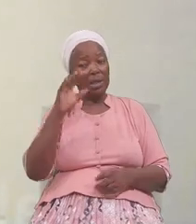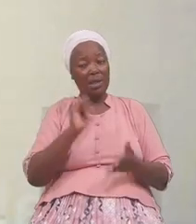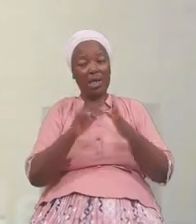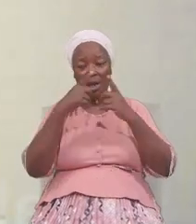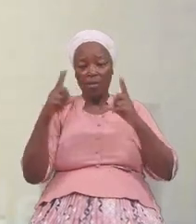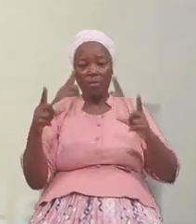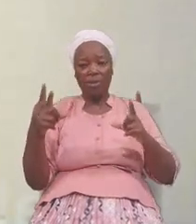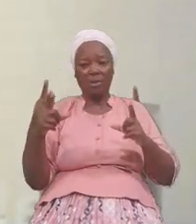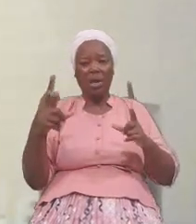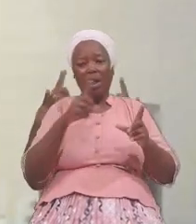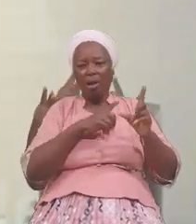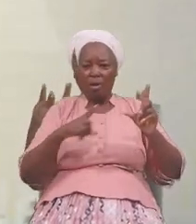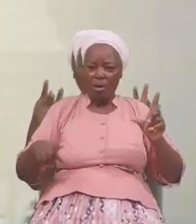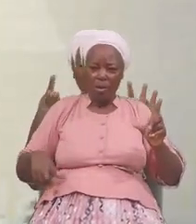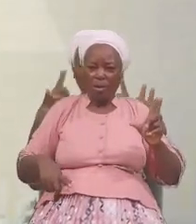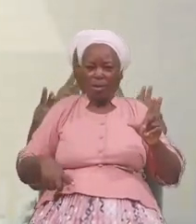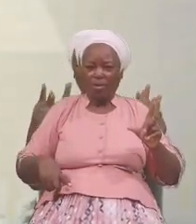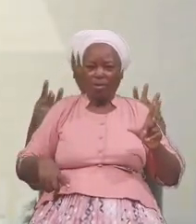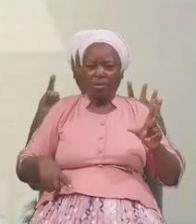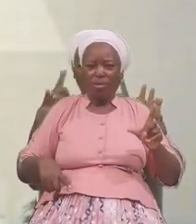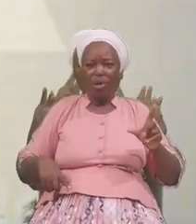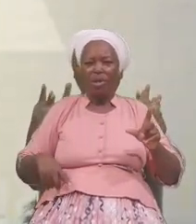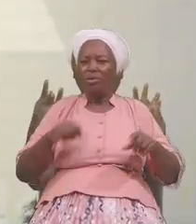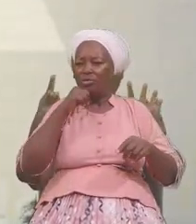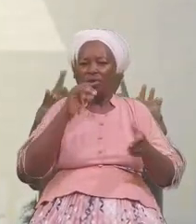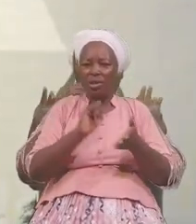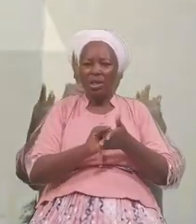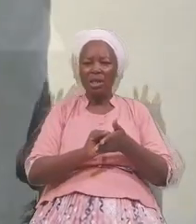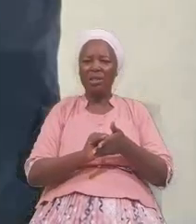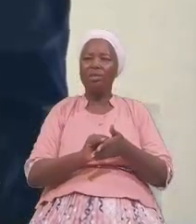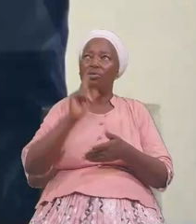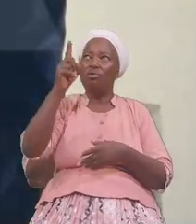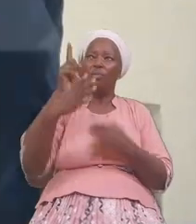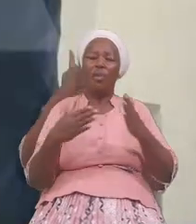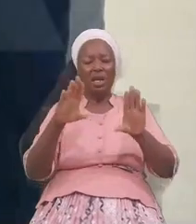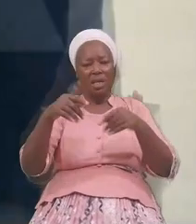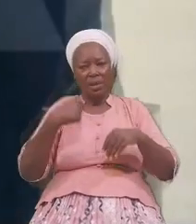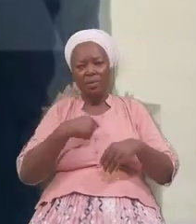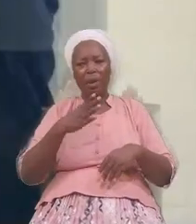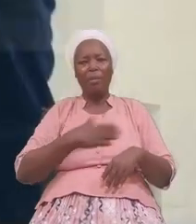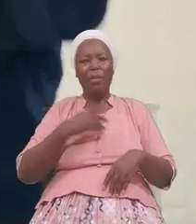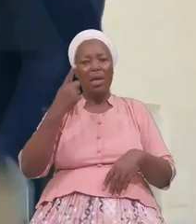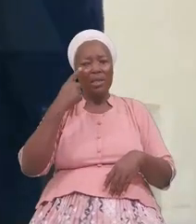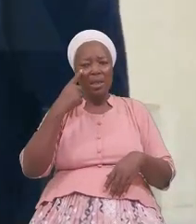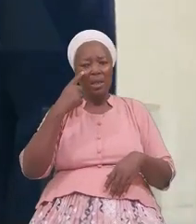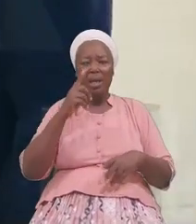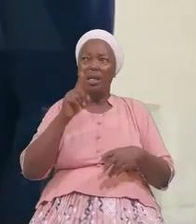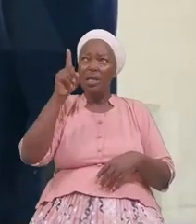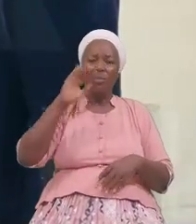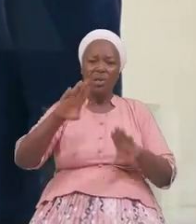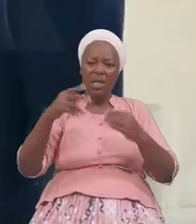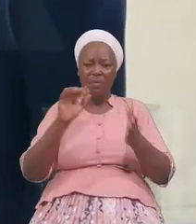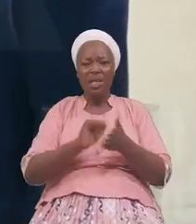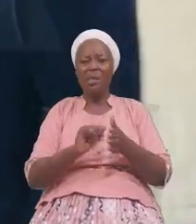language? Lord, not that you might give me my sight. He will give that